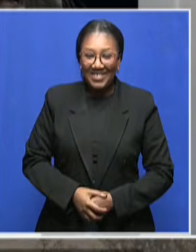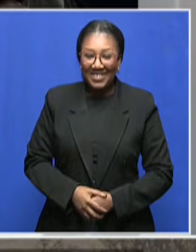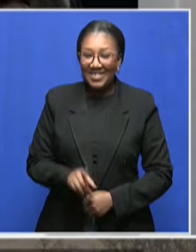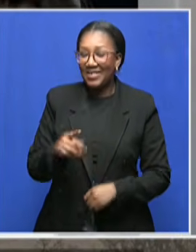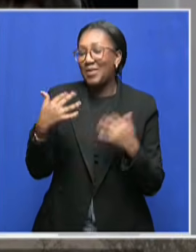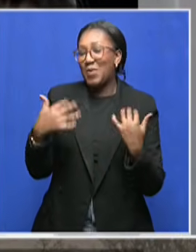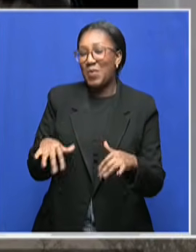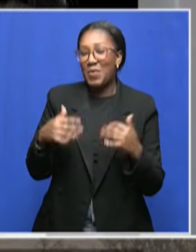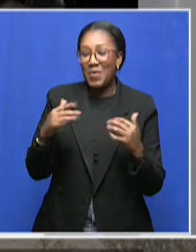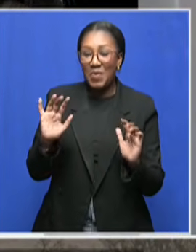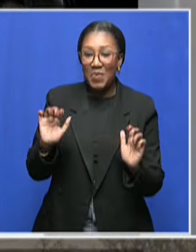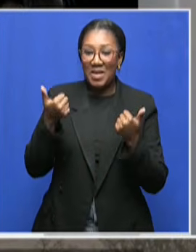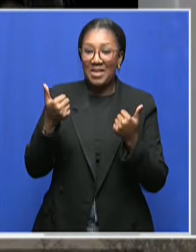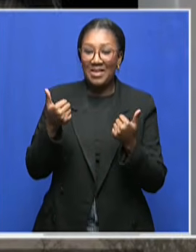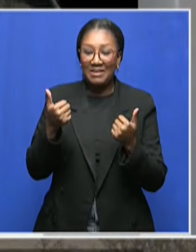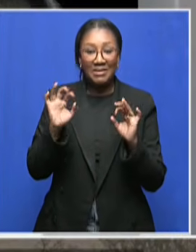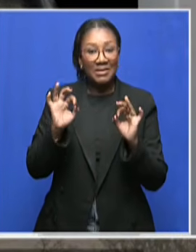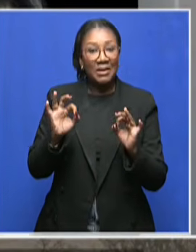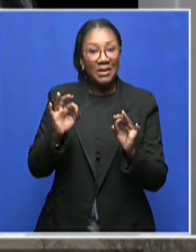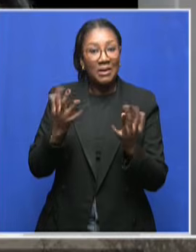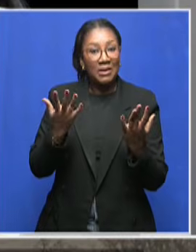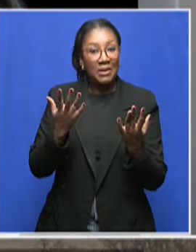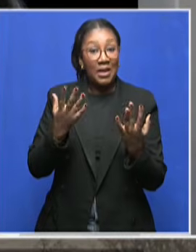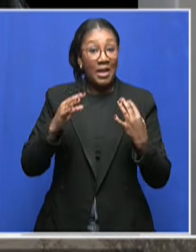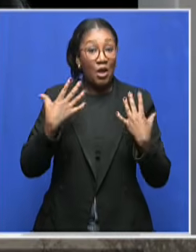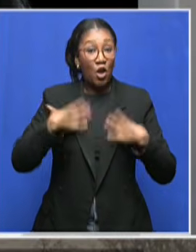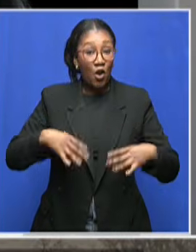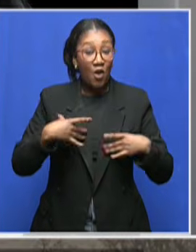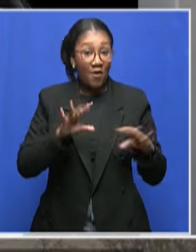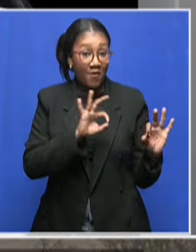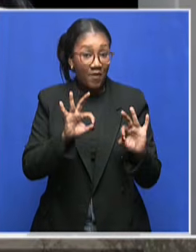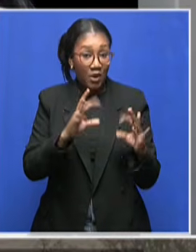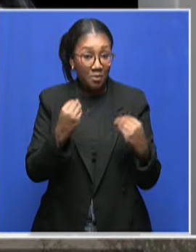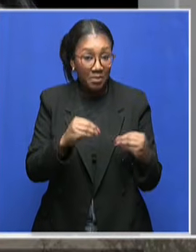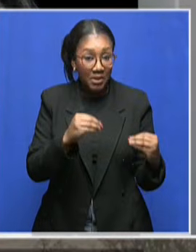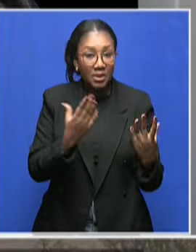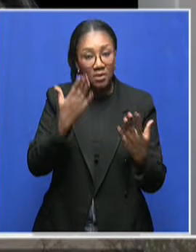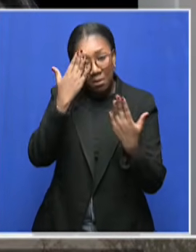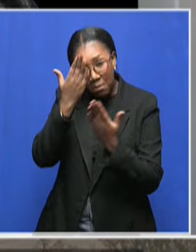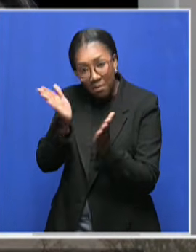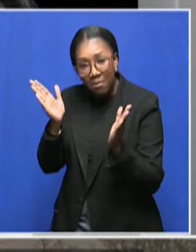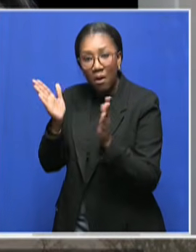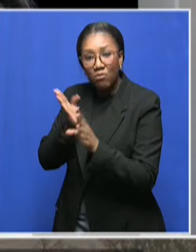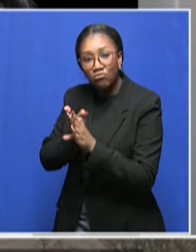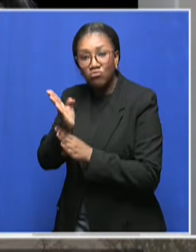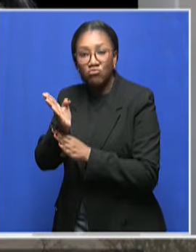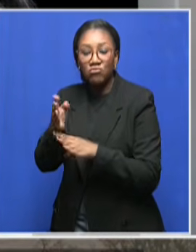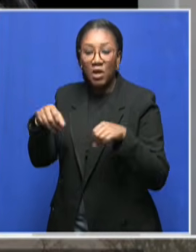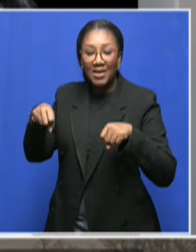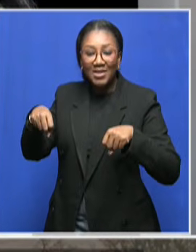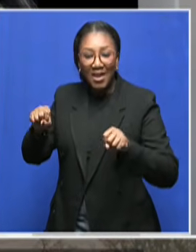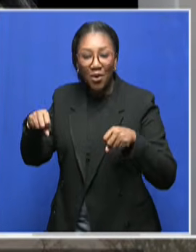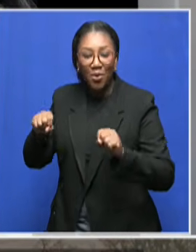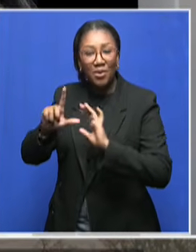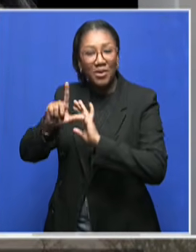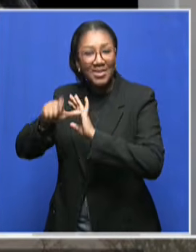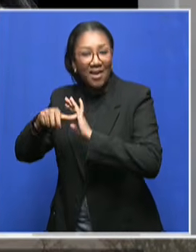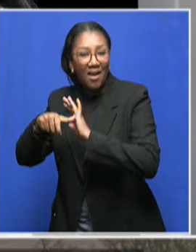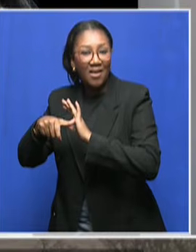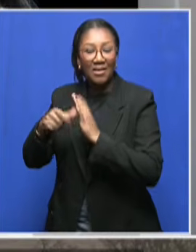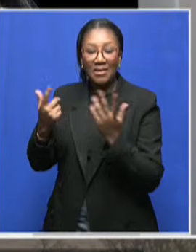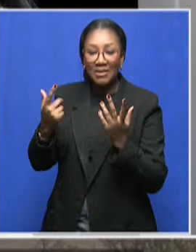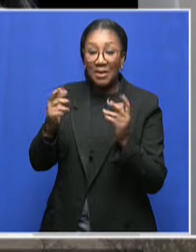so great that you're able to pivot and really just keep, that ever-evolving story of yourself and your passion. So you, for